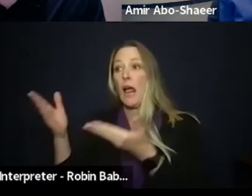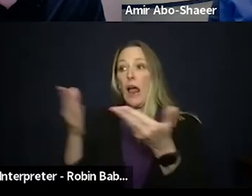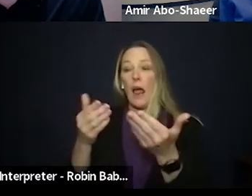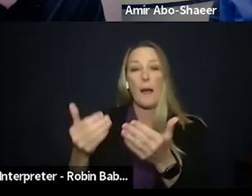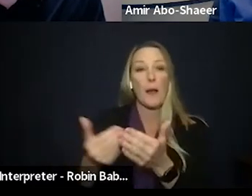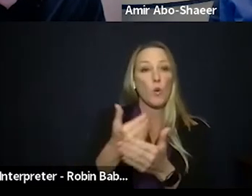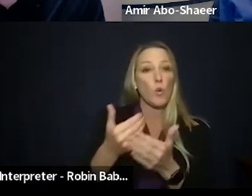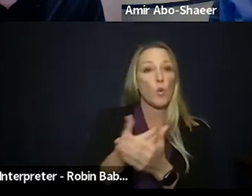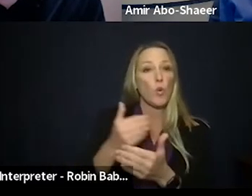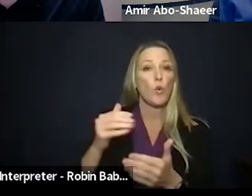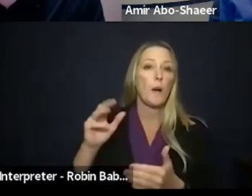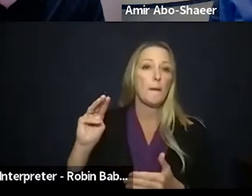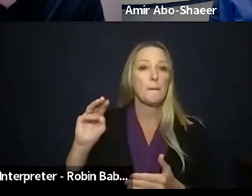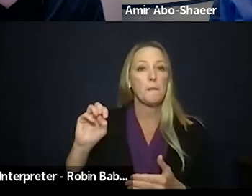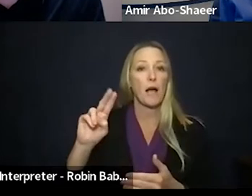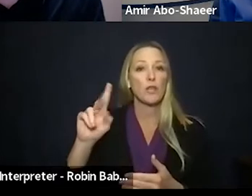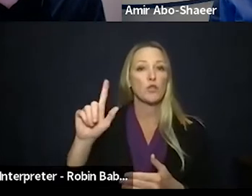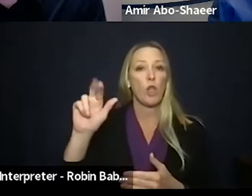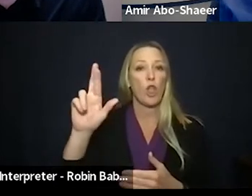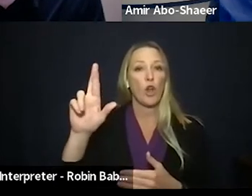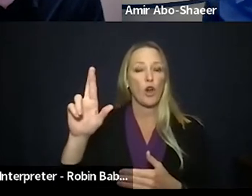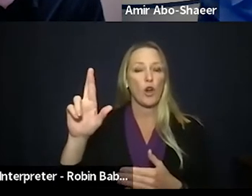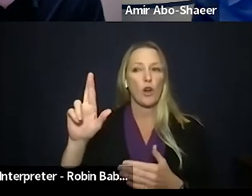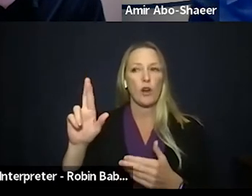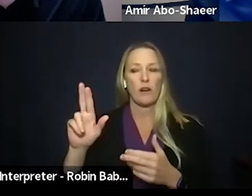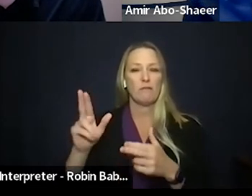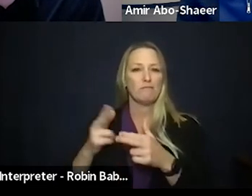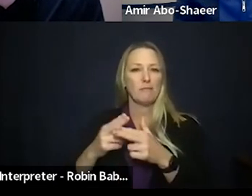still portable non-permanent structures